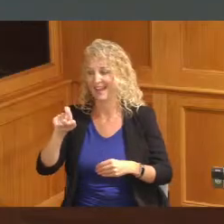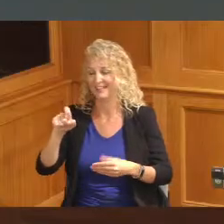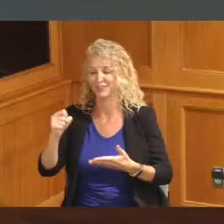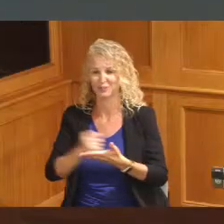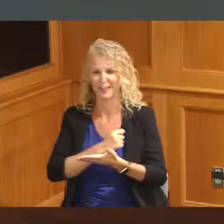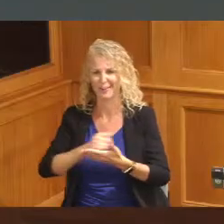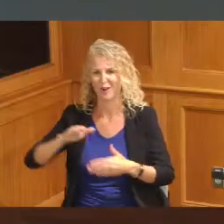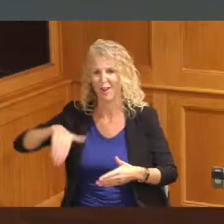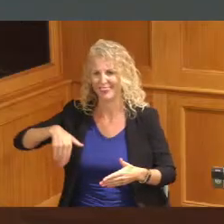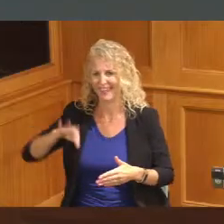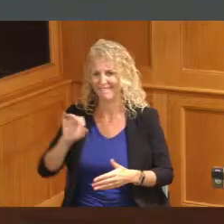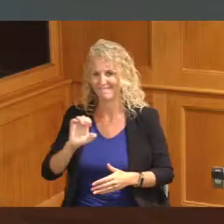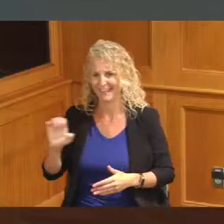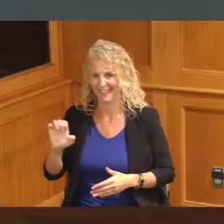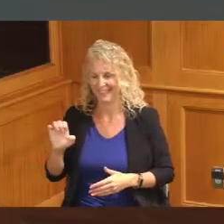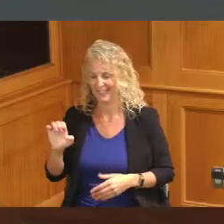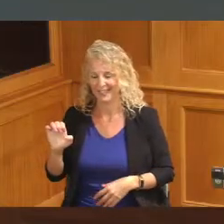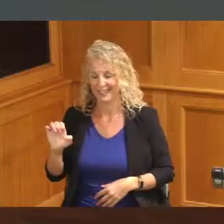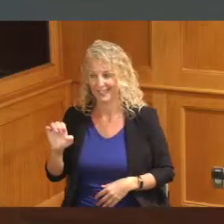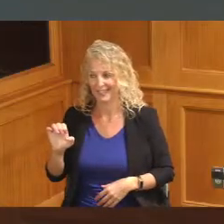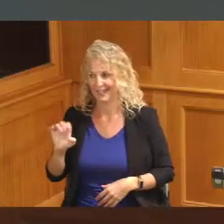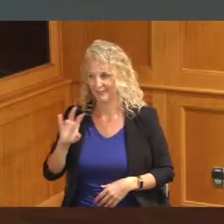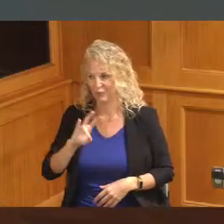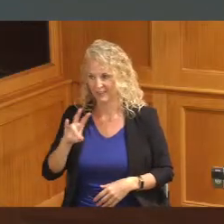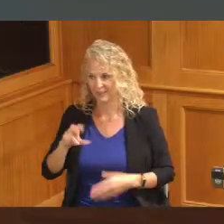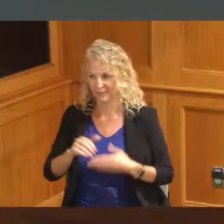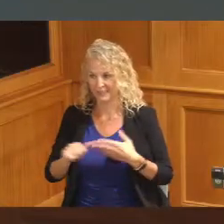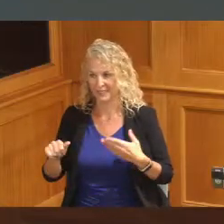charges in the amount of